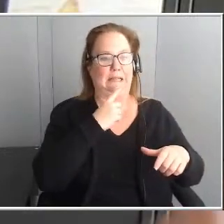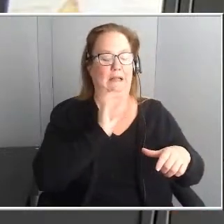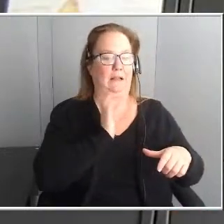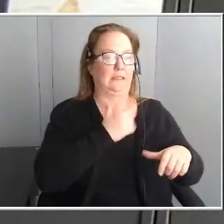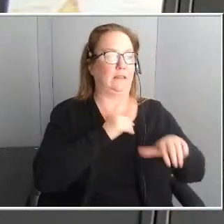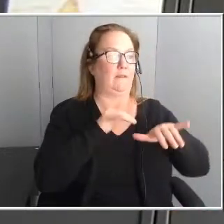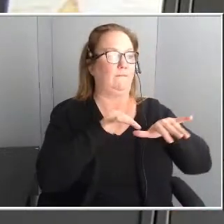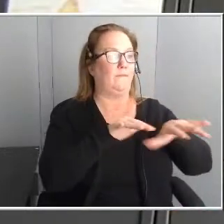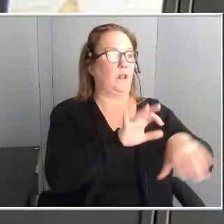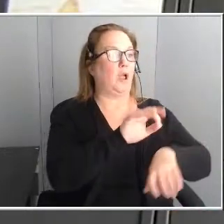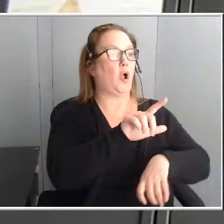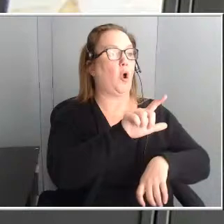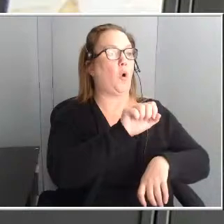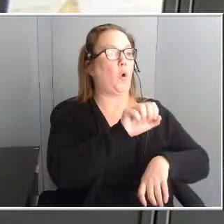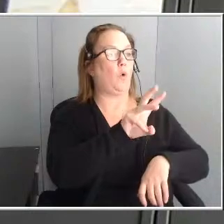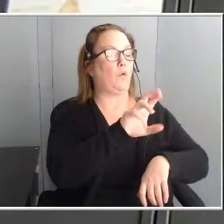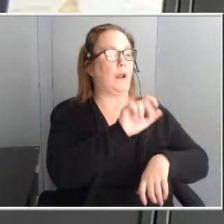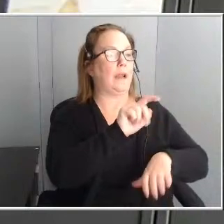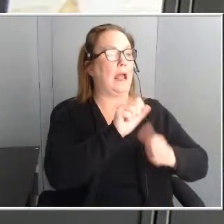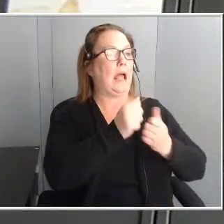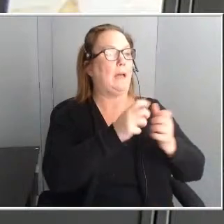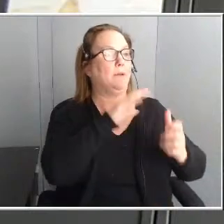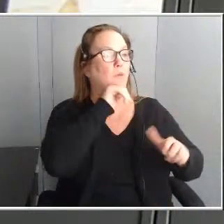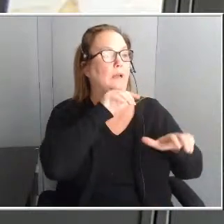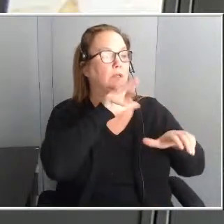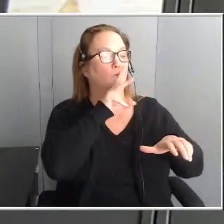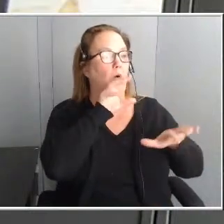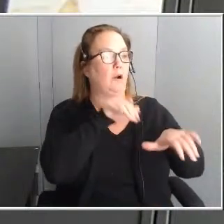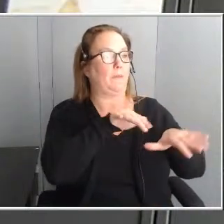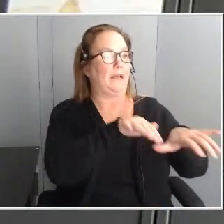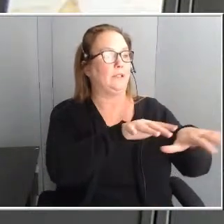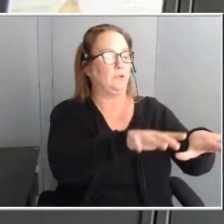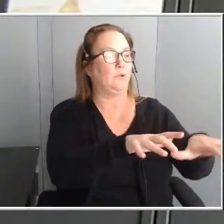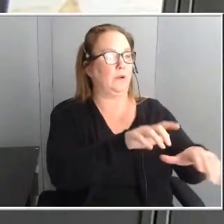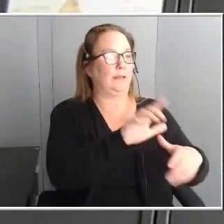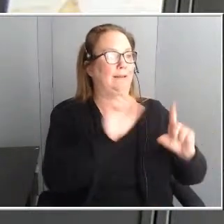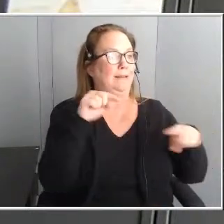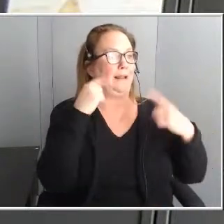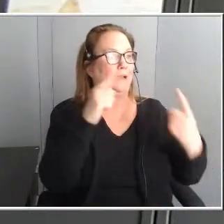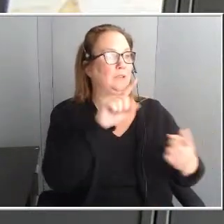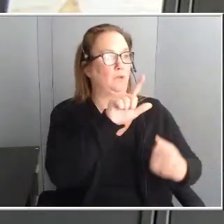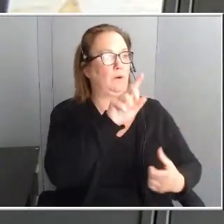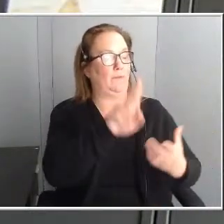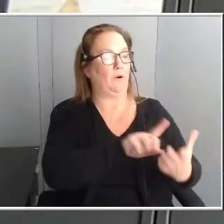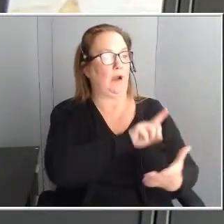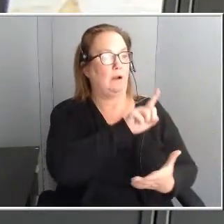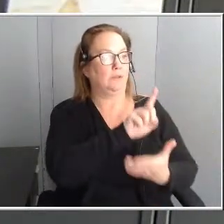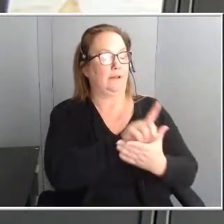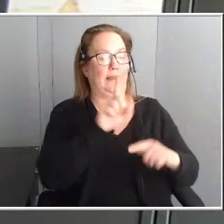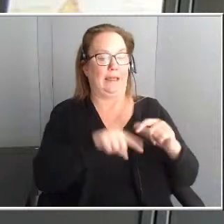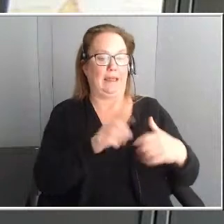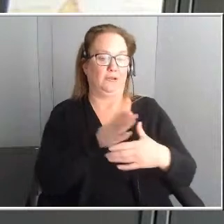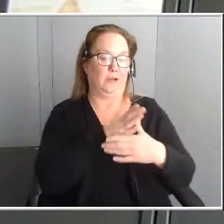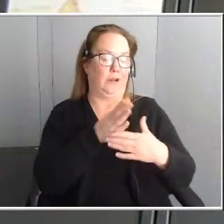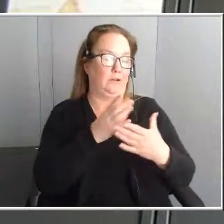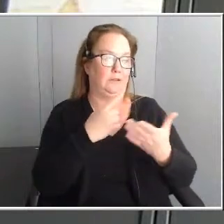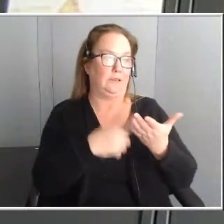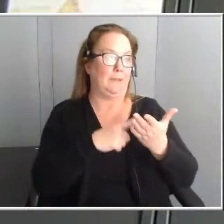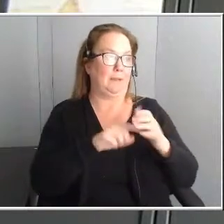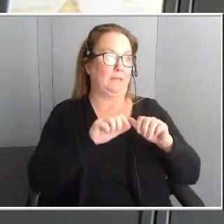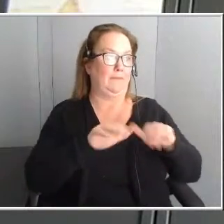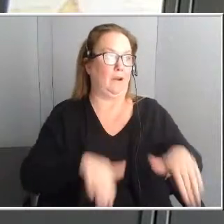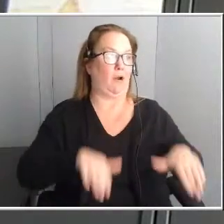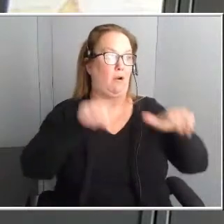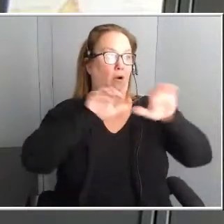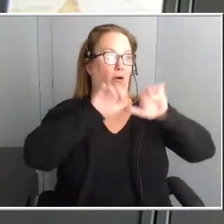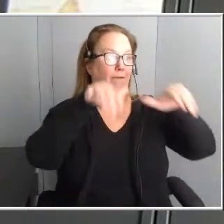rate, how much wastewater passed through their facility in the last 24 hours. But if they're unable to share that, sometimes if it overflows, they